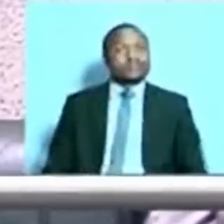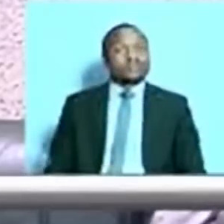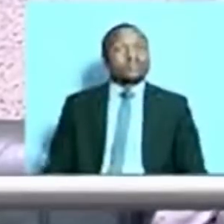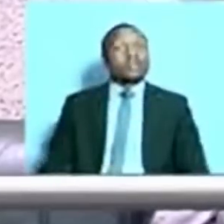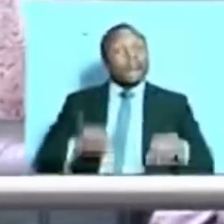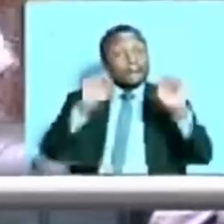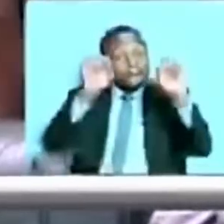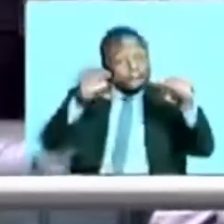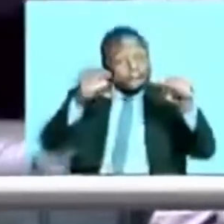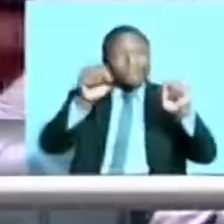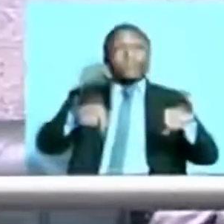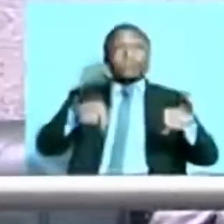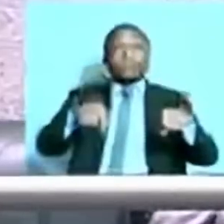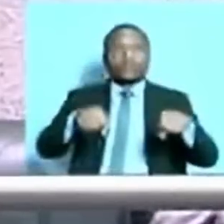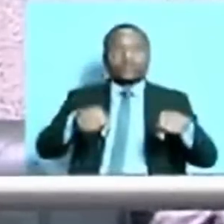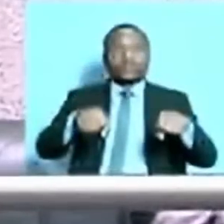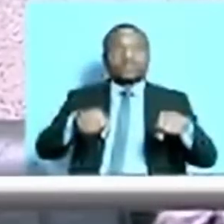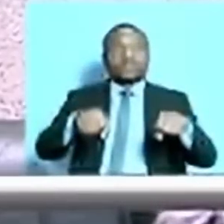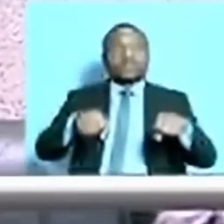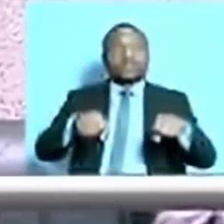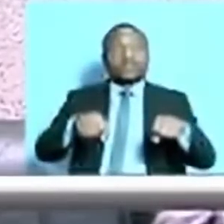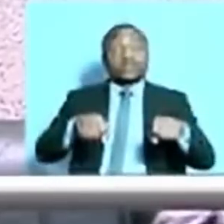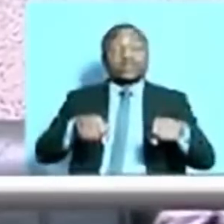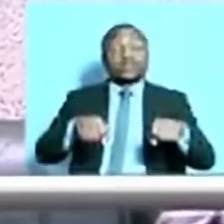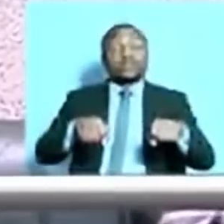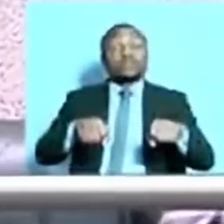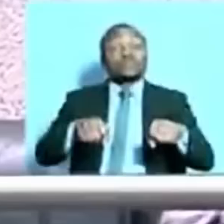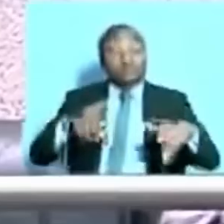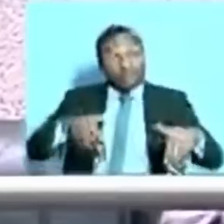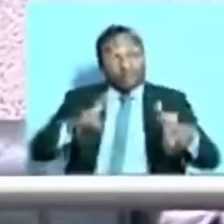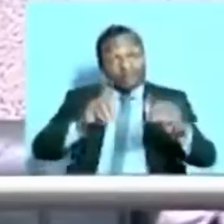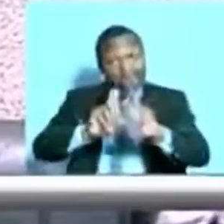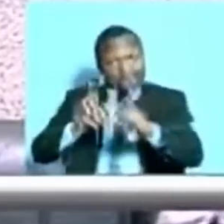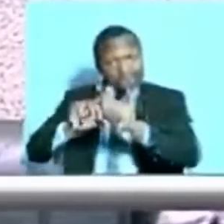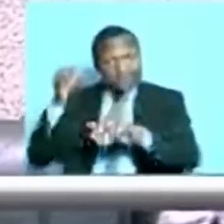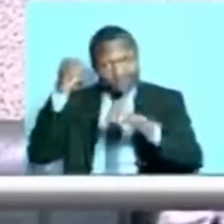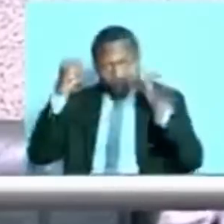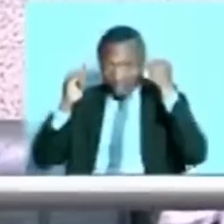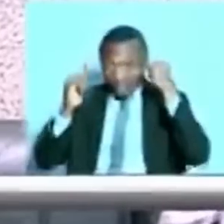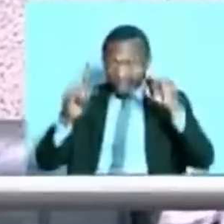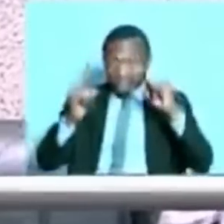ability to comprehend with divergent views. That is leadership.